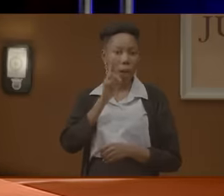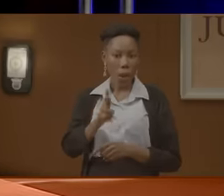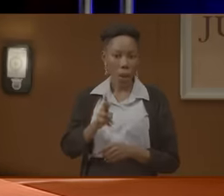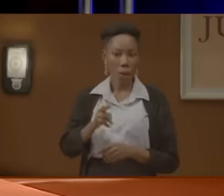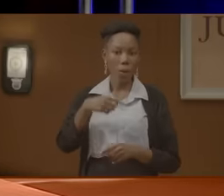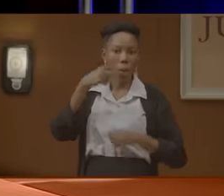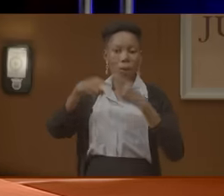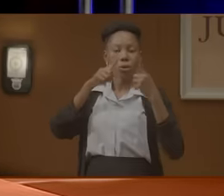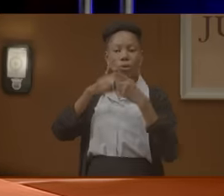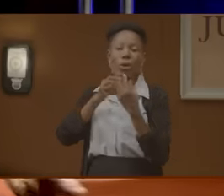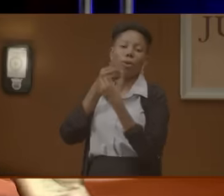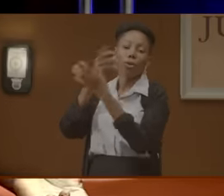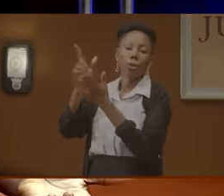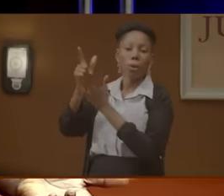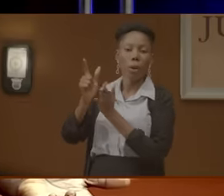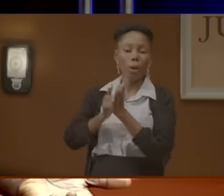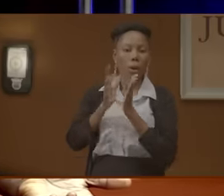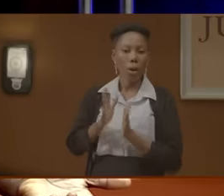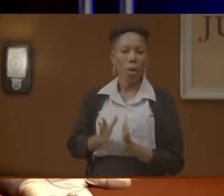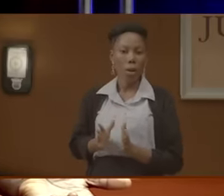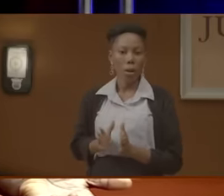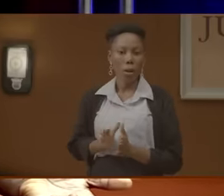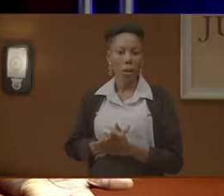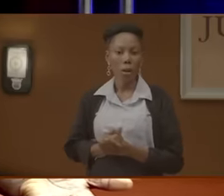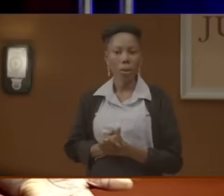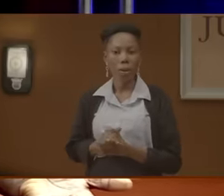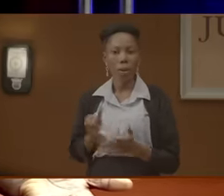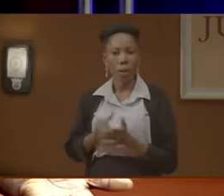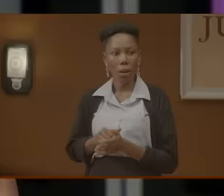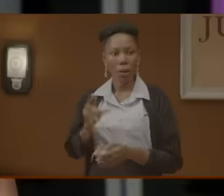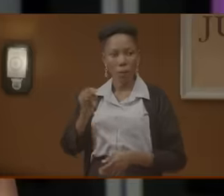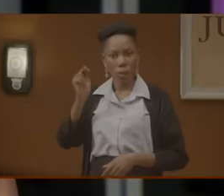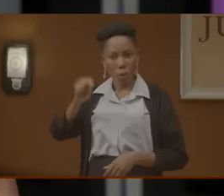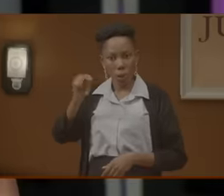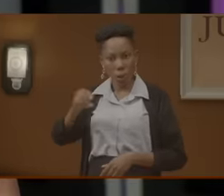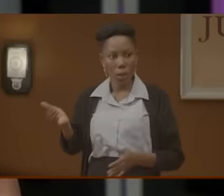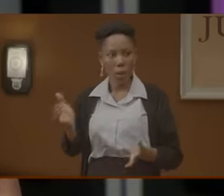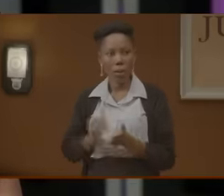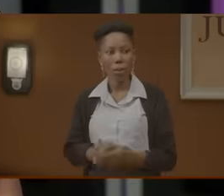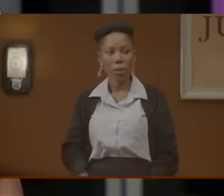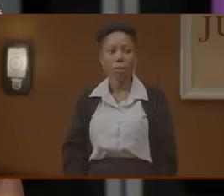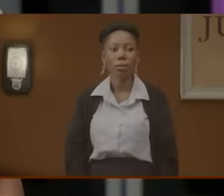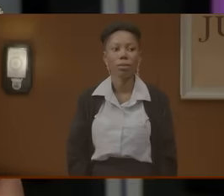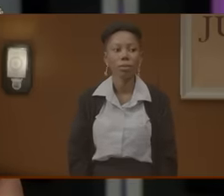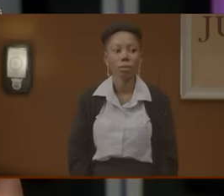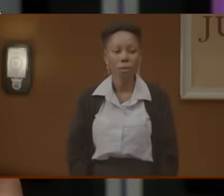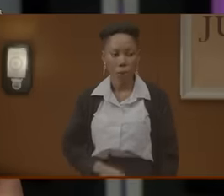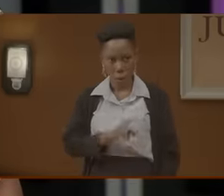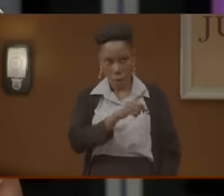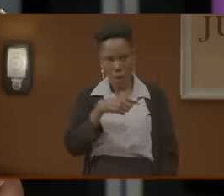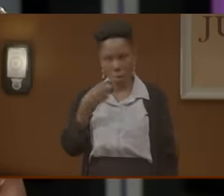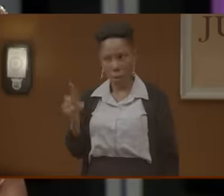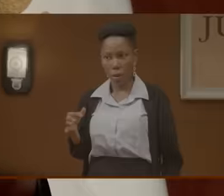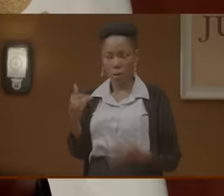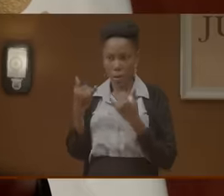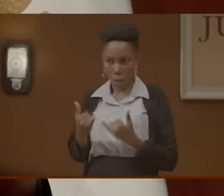tell the lawyer that, you know, that is no need again. Huh? Okay, there is need for it now.